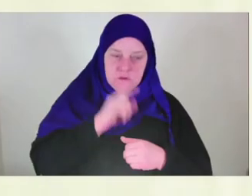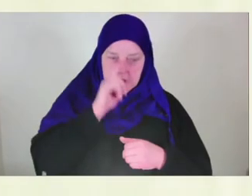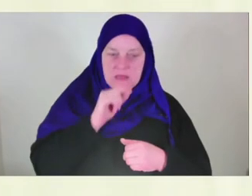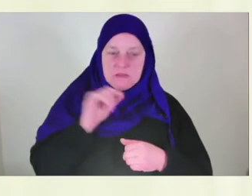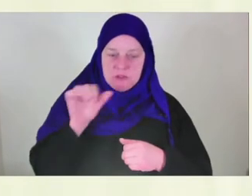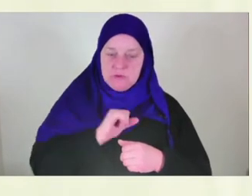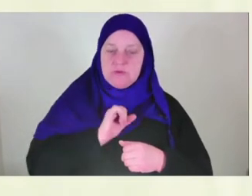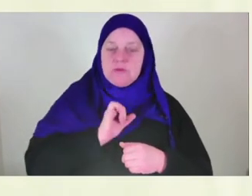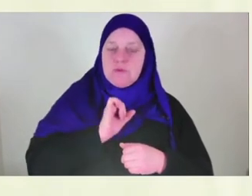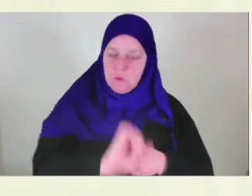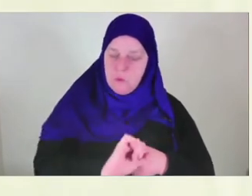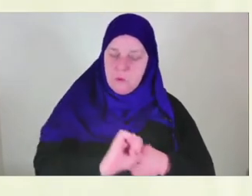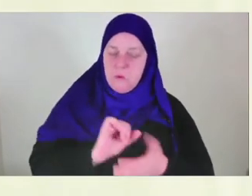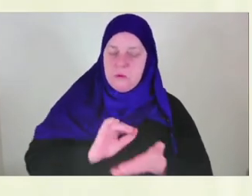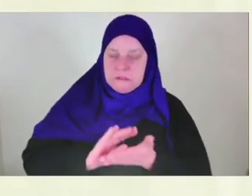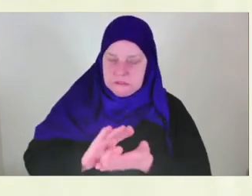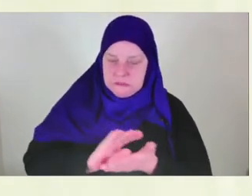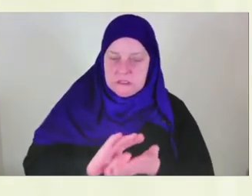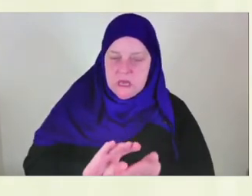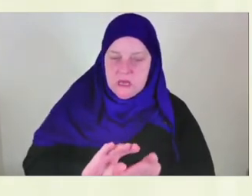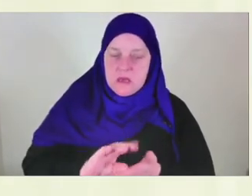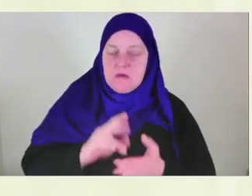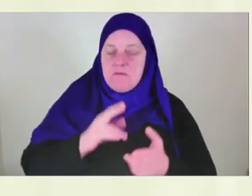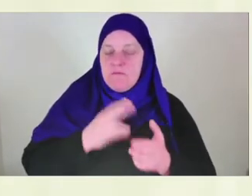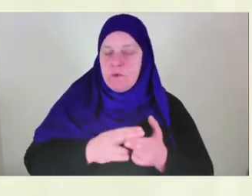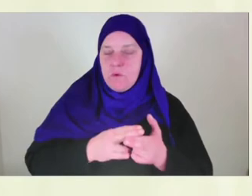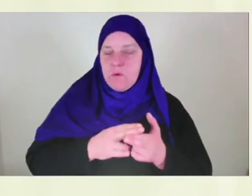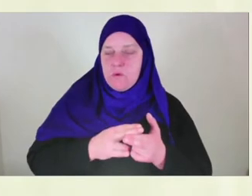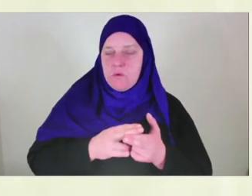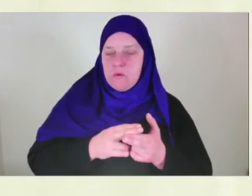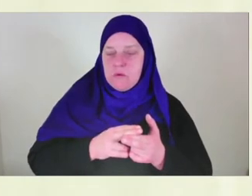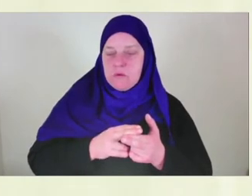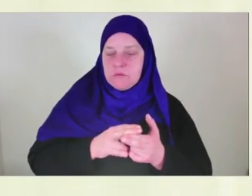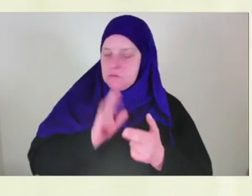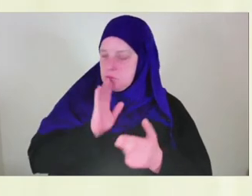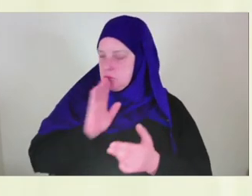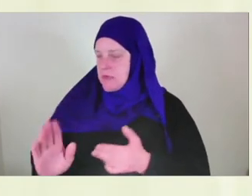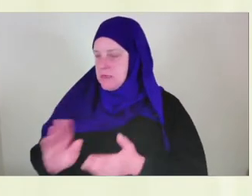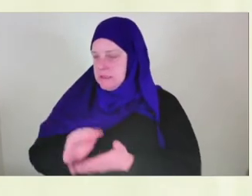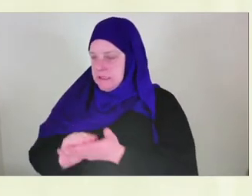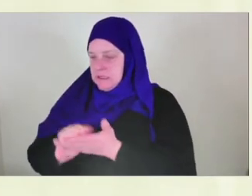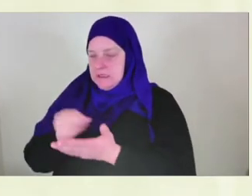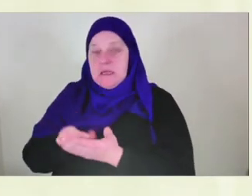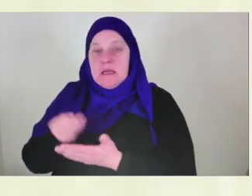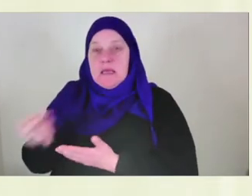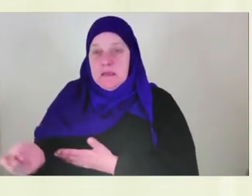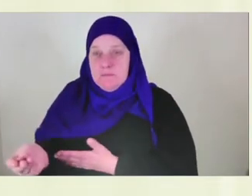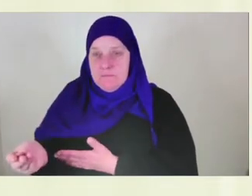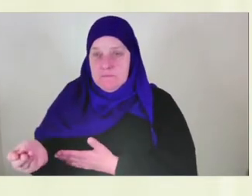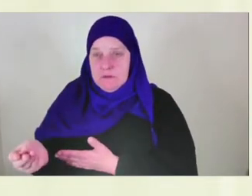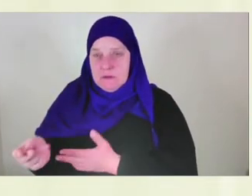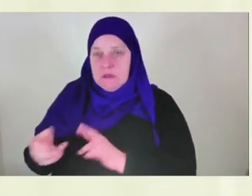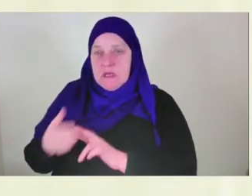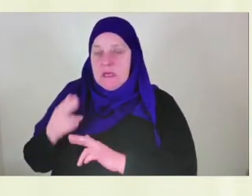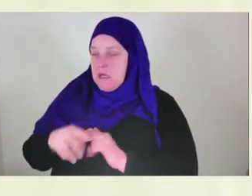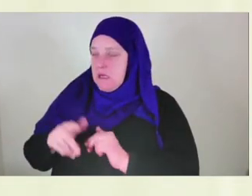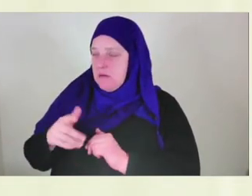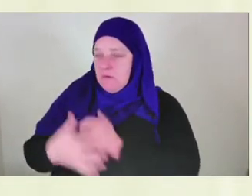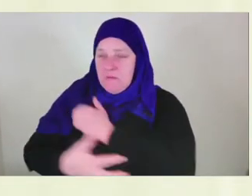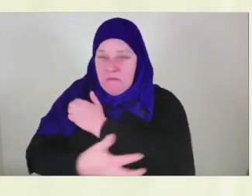to use it there. But that's only for people that are exclusively living in Iraq. Yep. So they look at this, they see that the